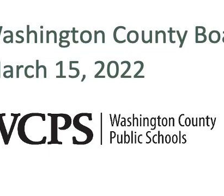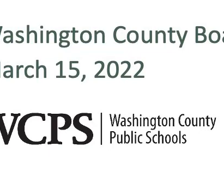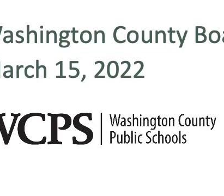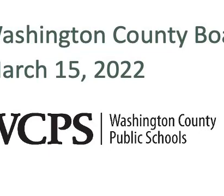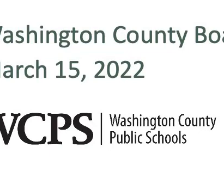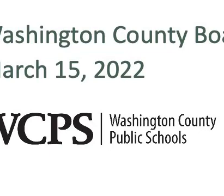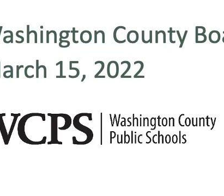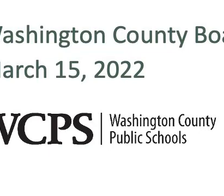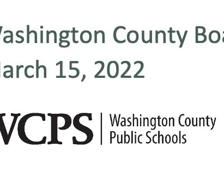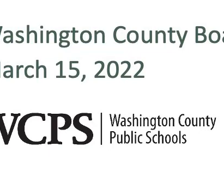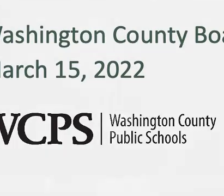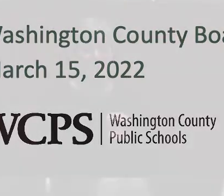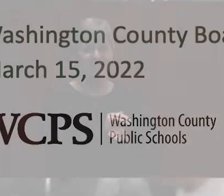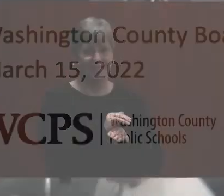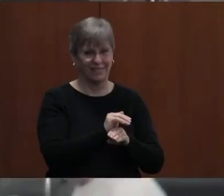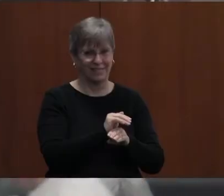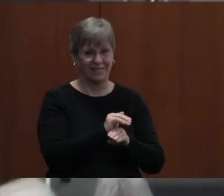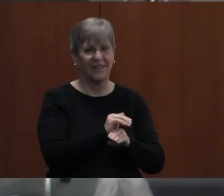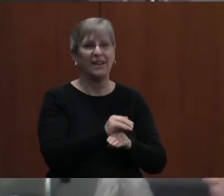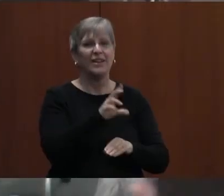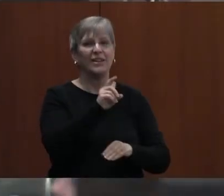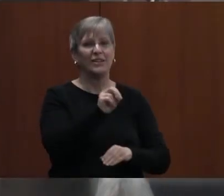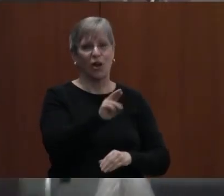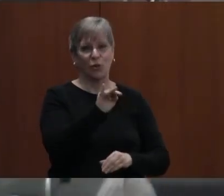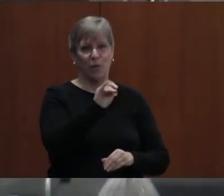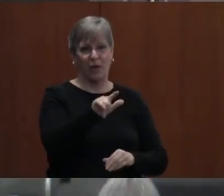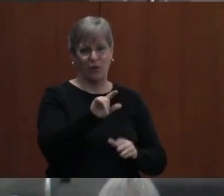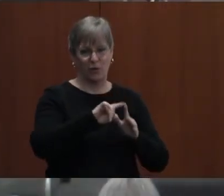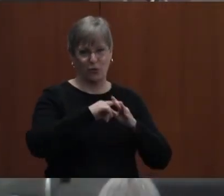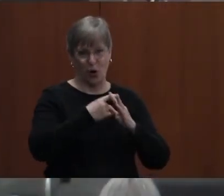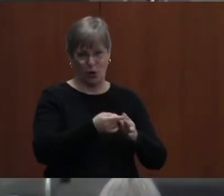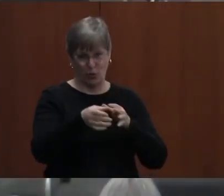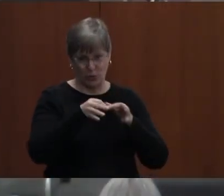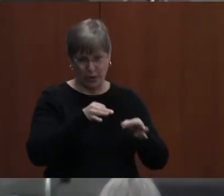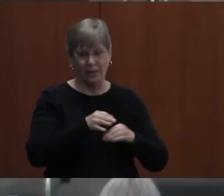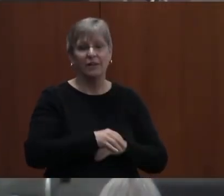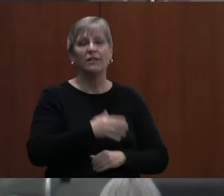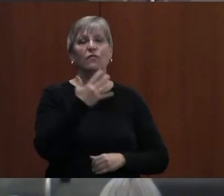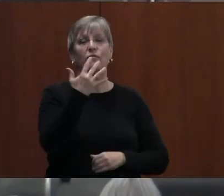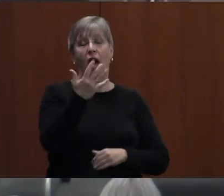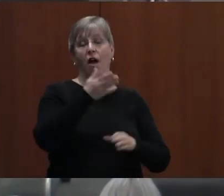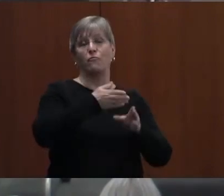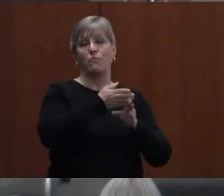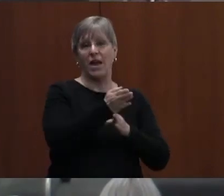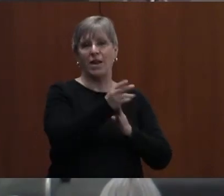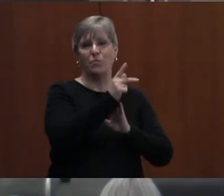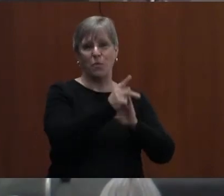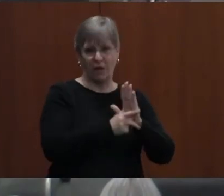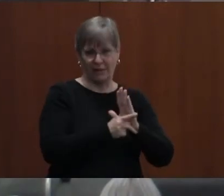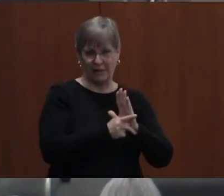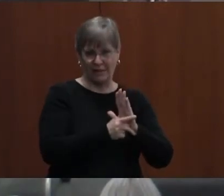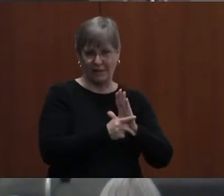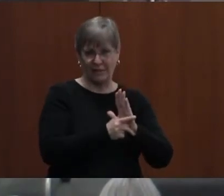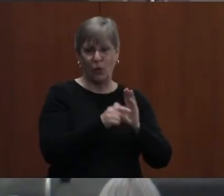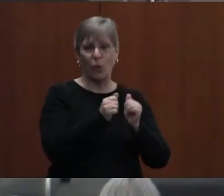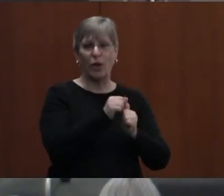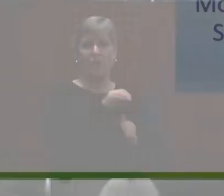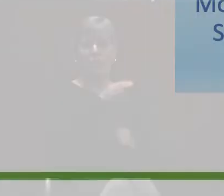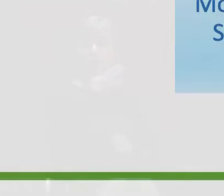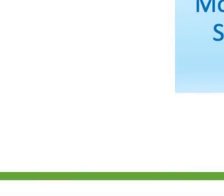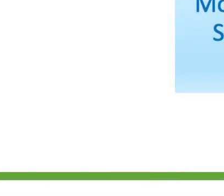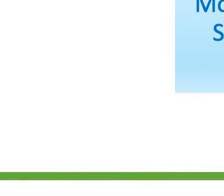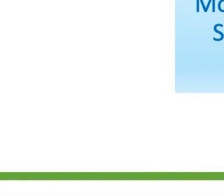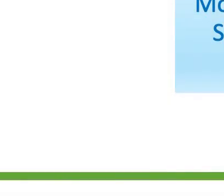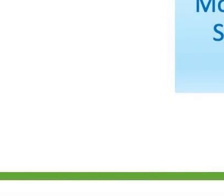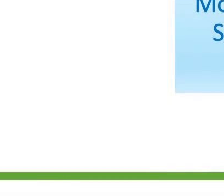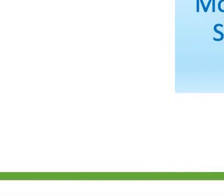Michael, members of the board. As Dr. Michael started, there are 5 major policies with Blueprint.